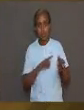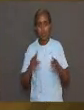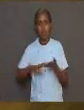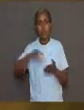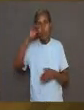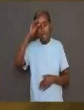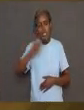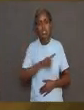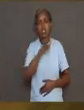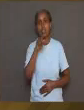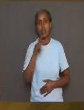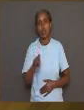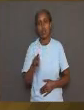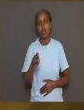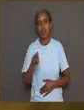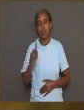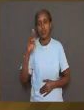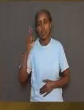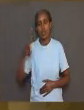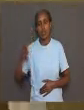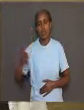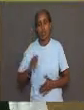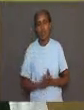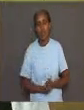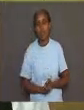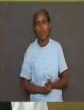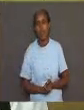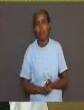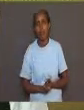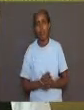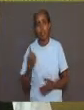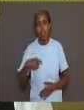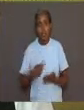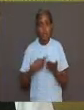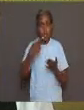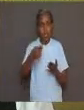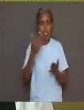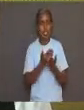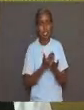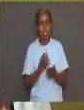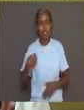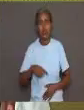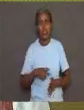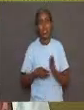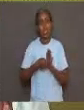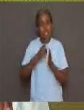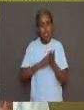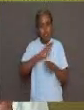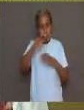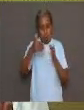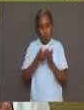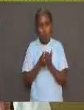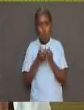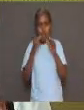the equation of a hyperbola. In our next lesson, we will review all